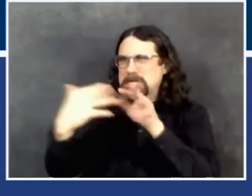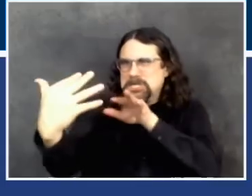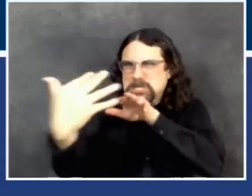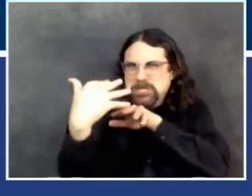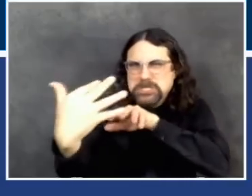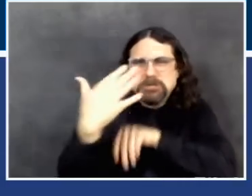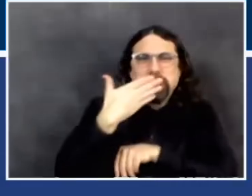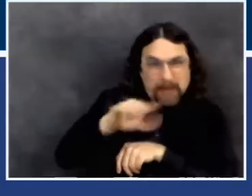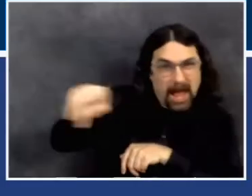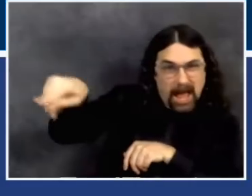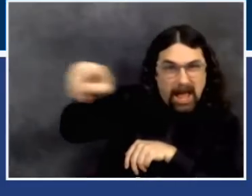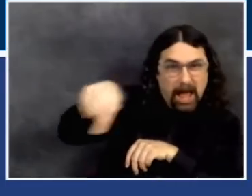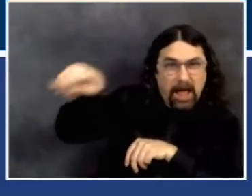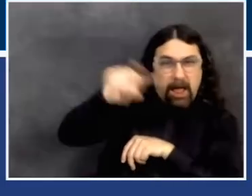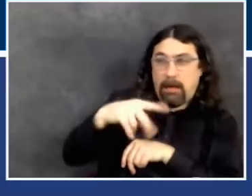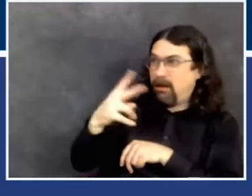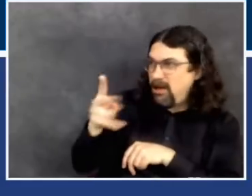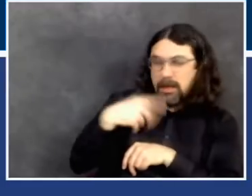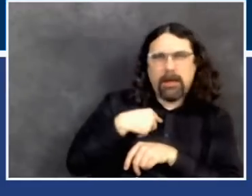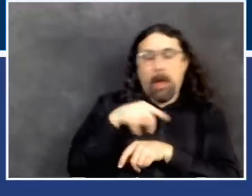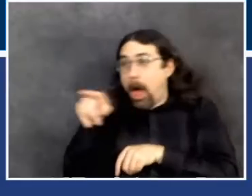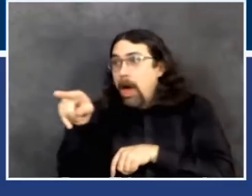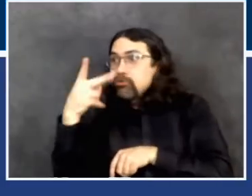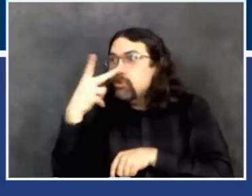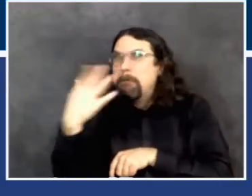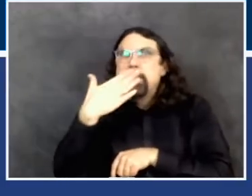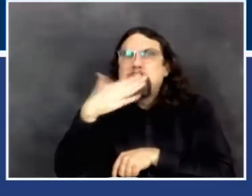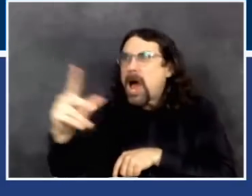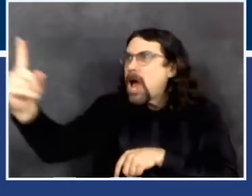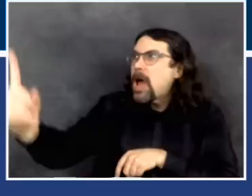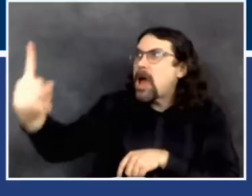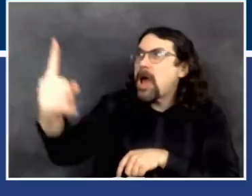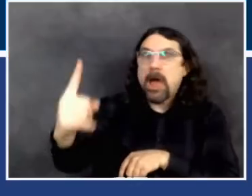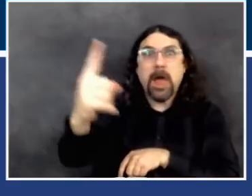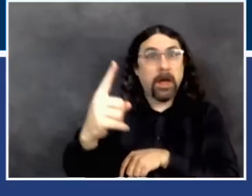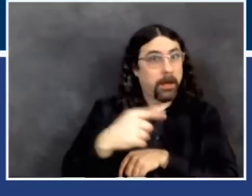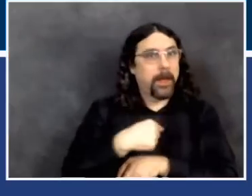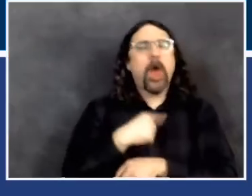write in the location where it is, and text to